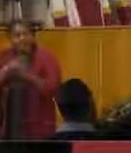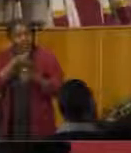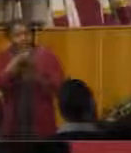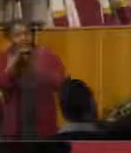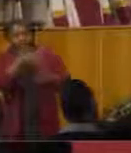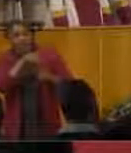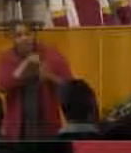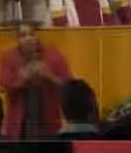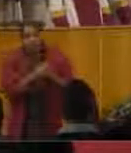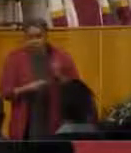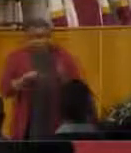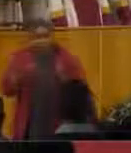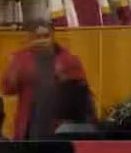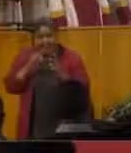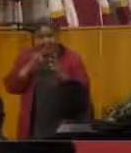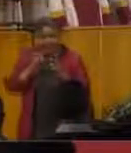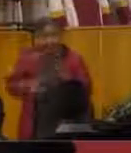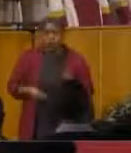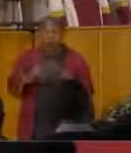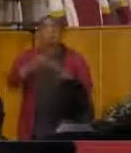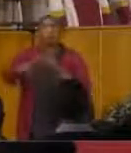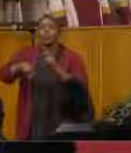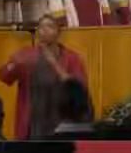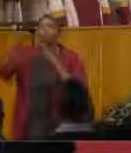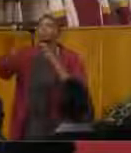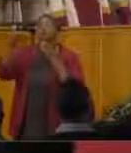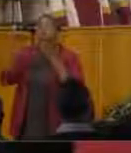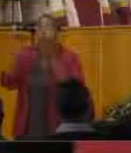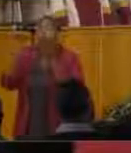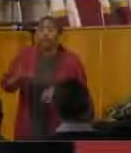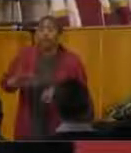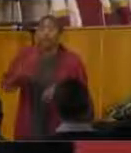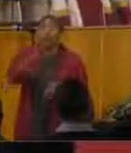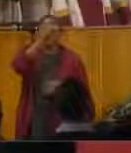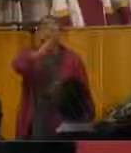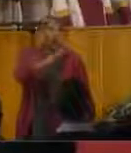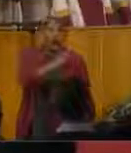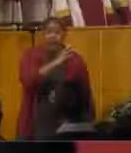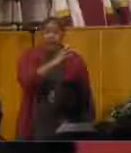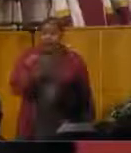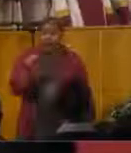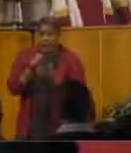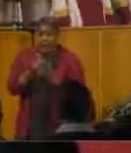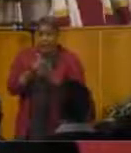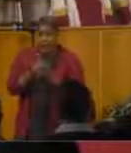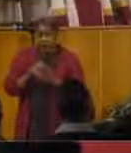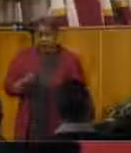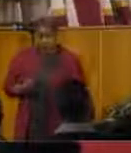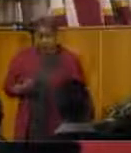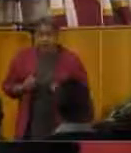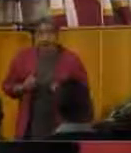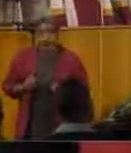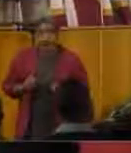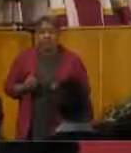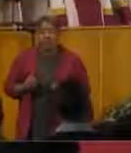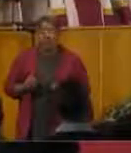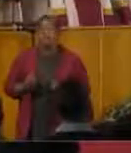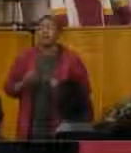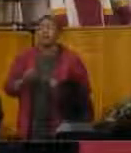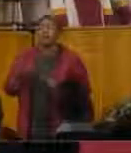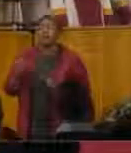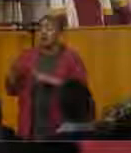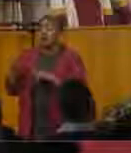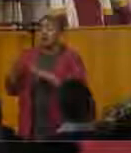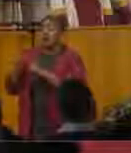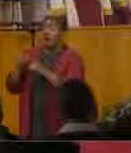the other. You cannot serve God and mammon." Eugene